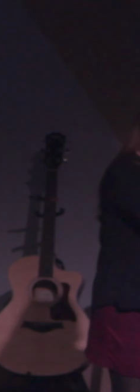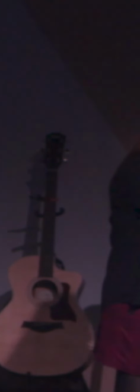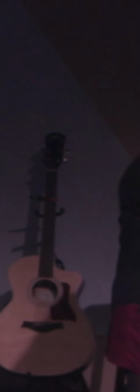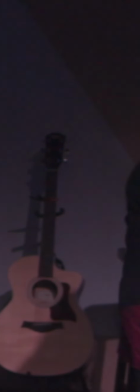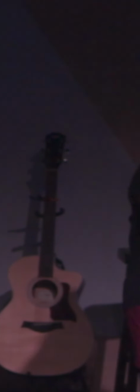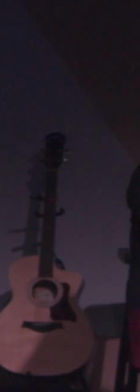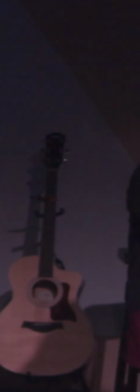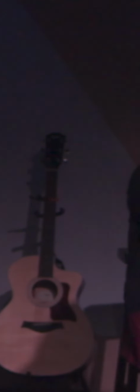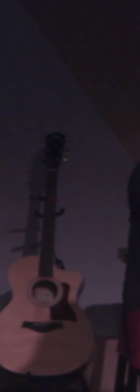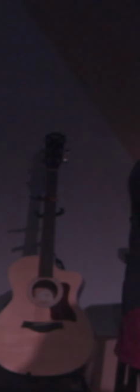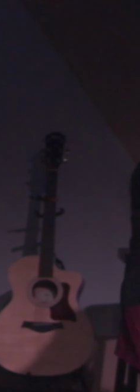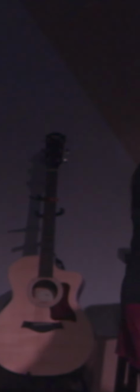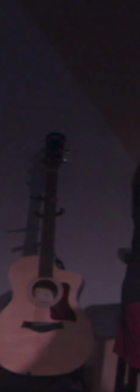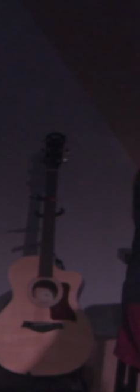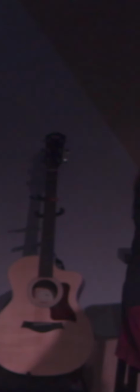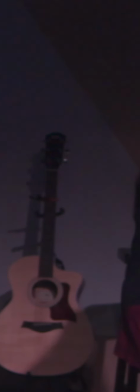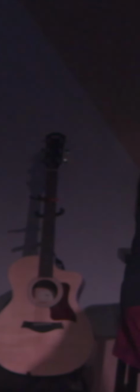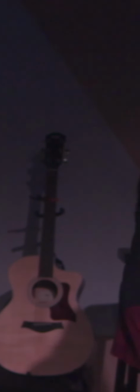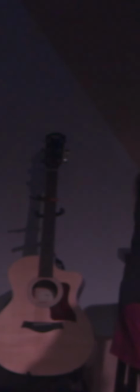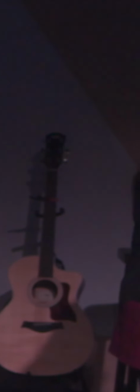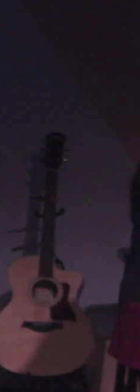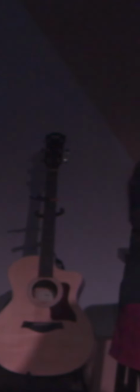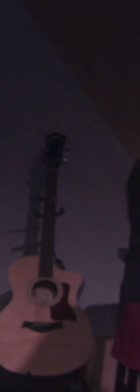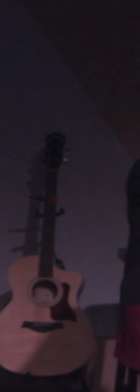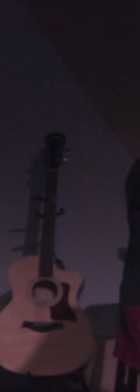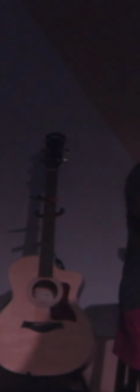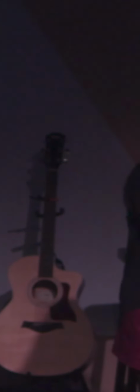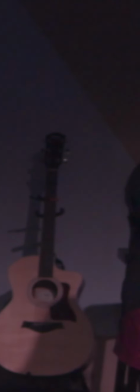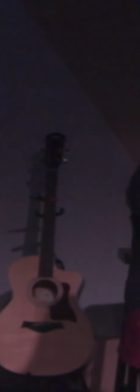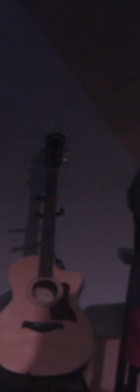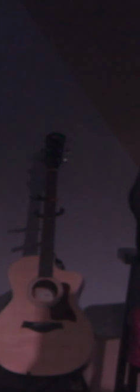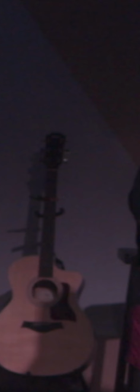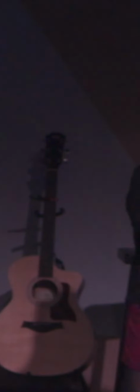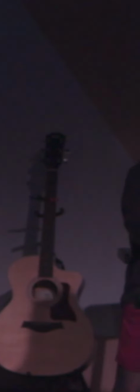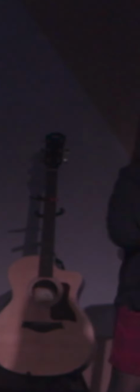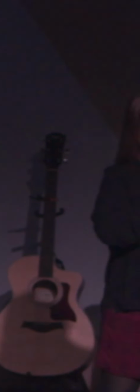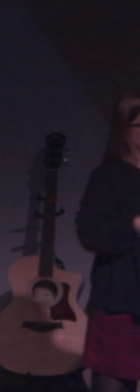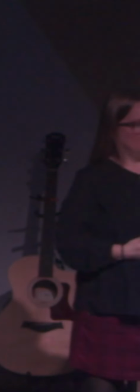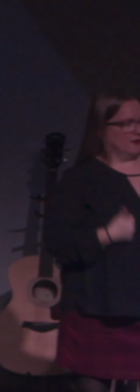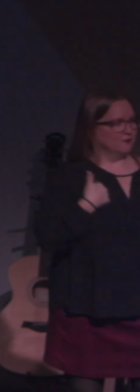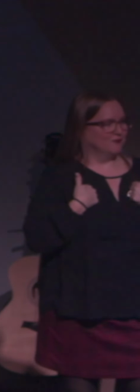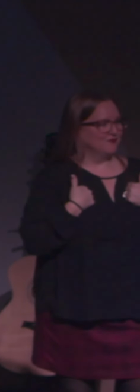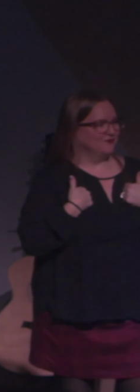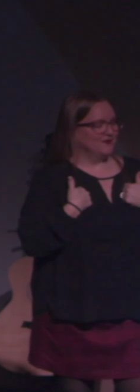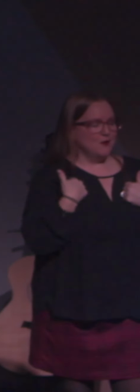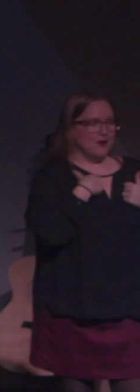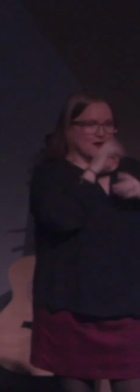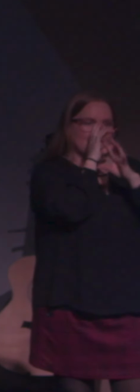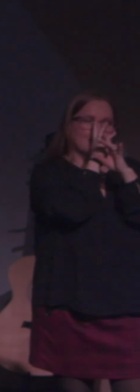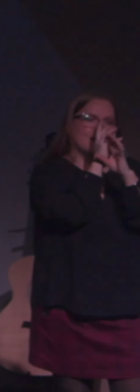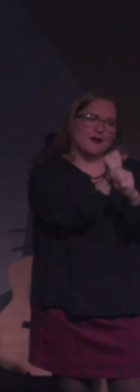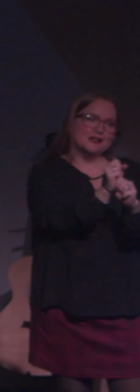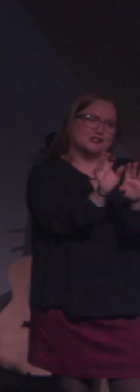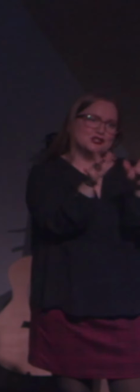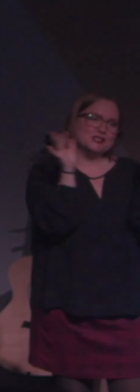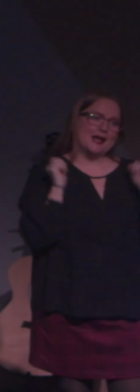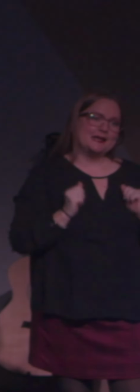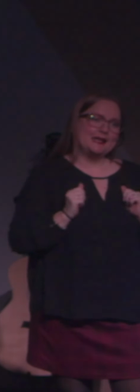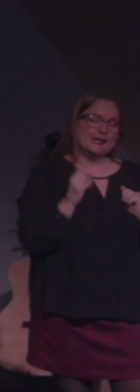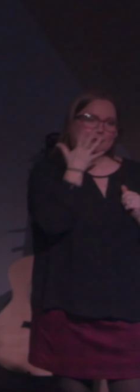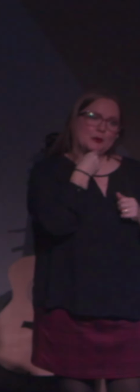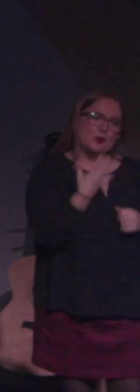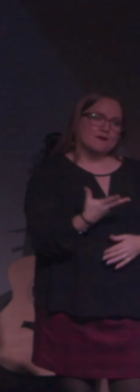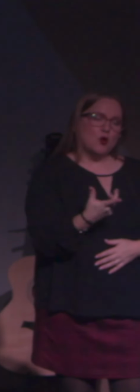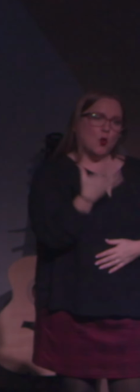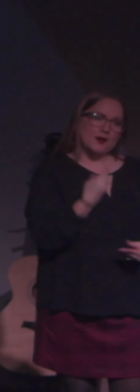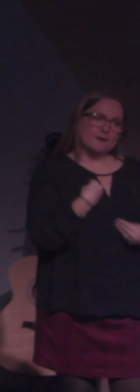rid of all that stuff. The same is true in our life, right? We are so drawn to things and the next shiny thing and the next thing that we